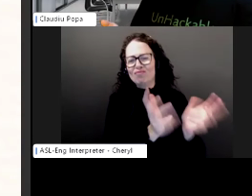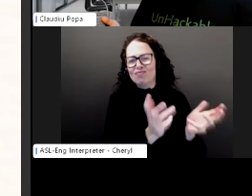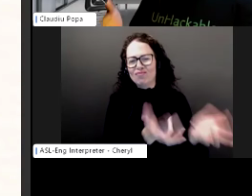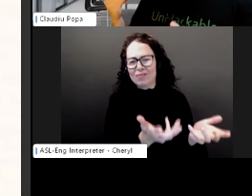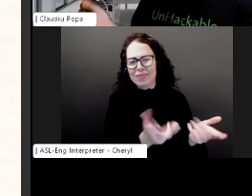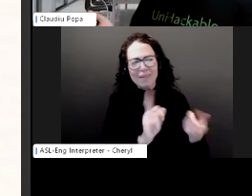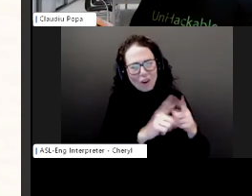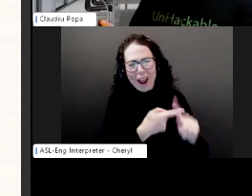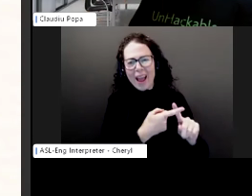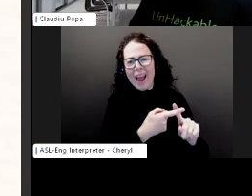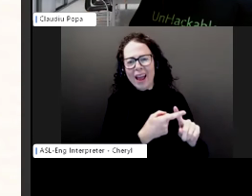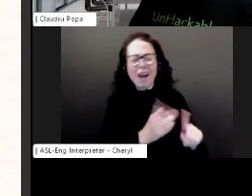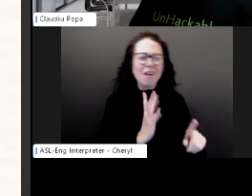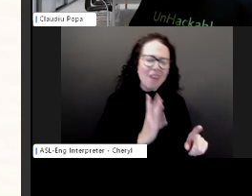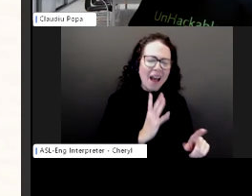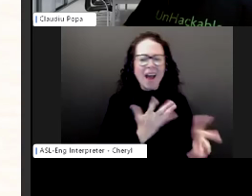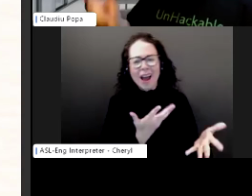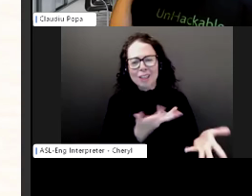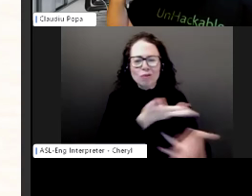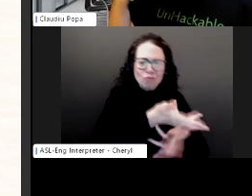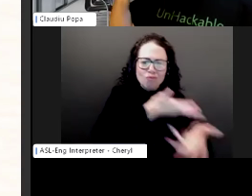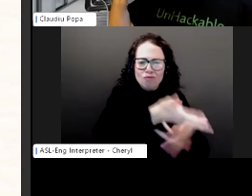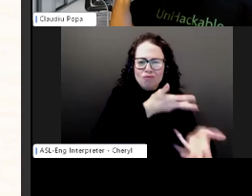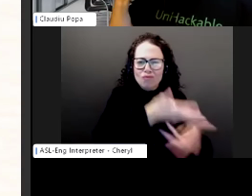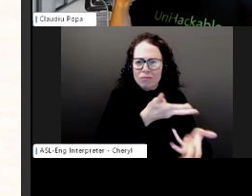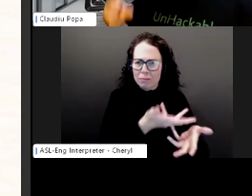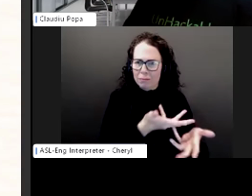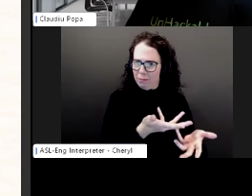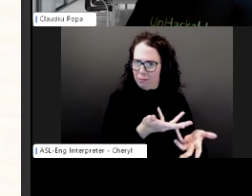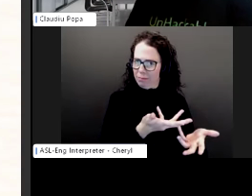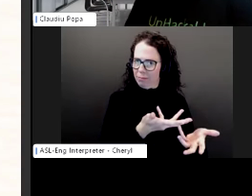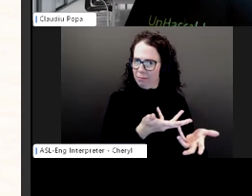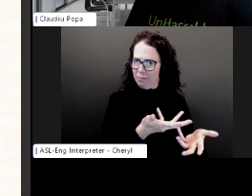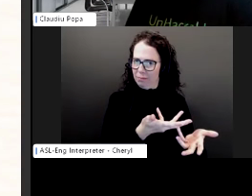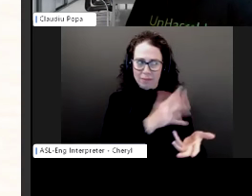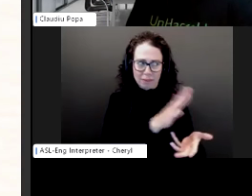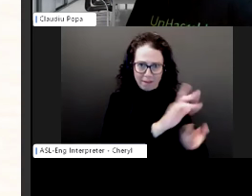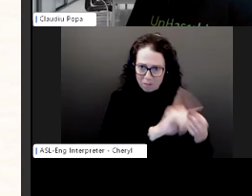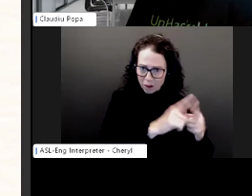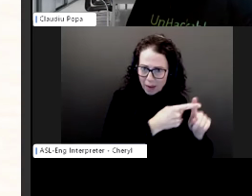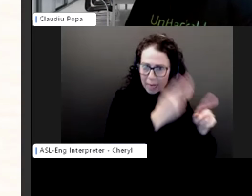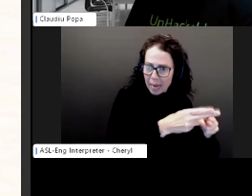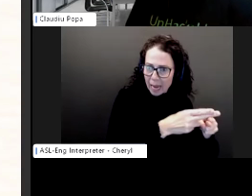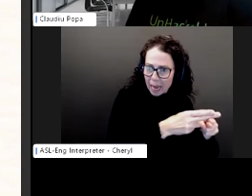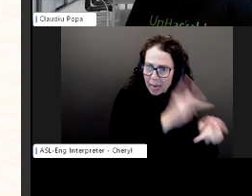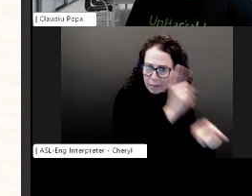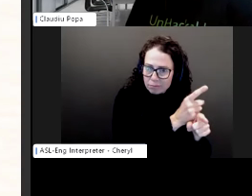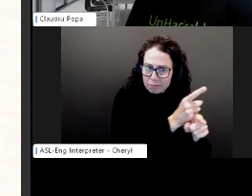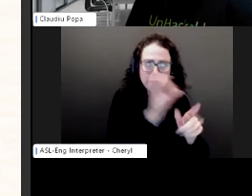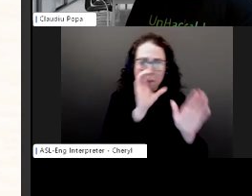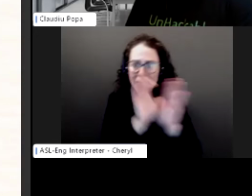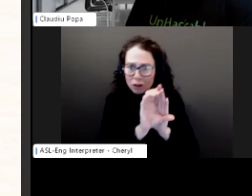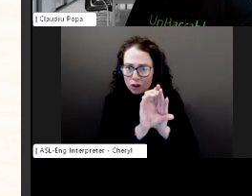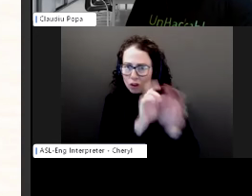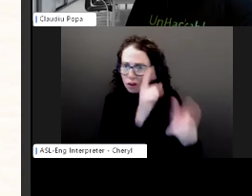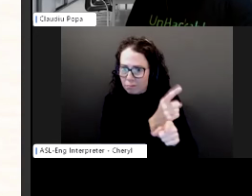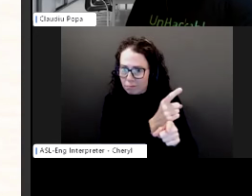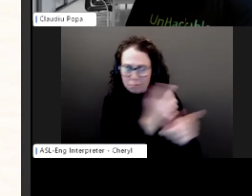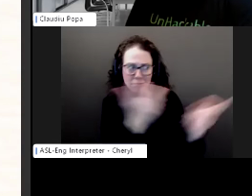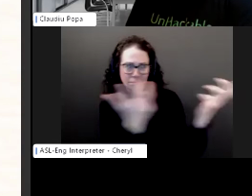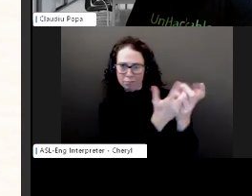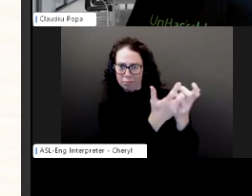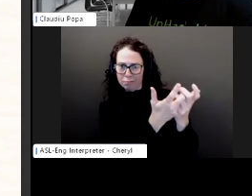know to connect with you, especially since their actual picture is right there. Most people don't remember the fact